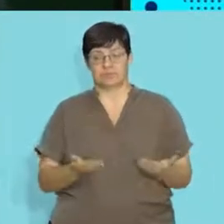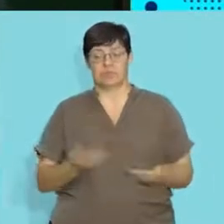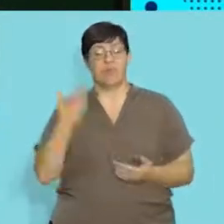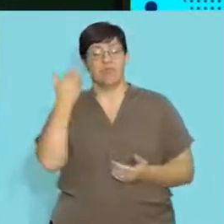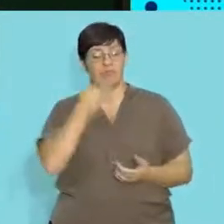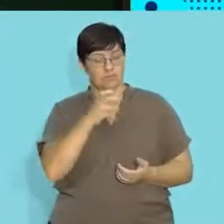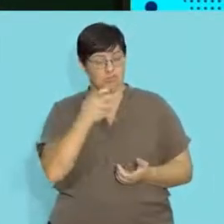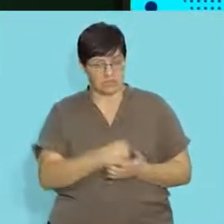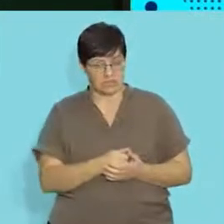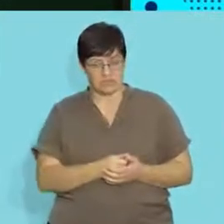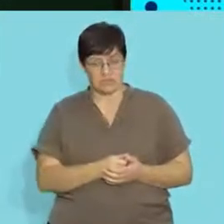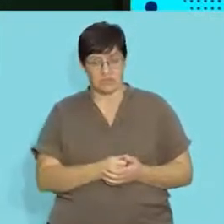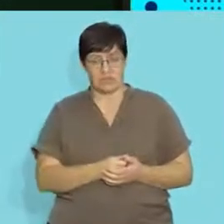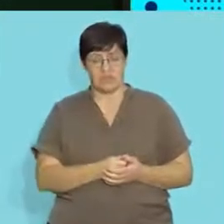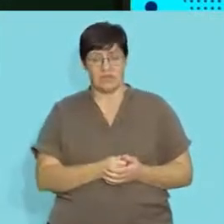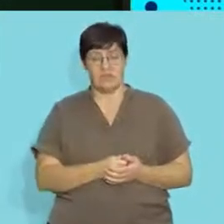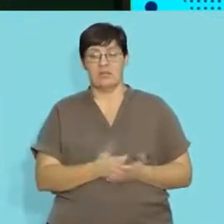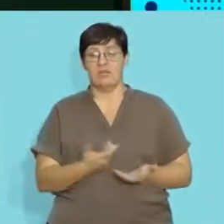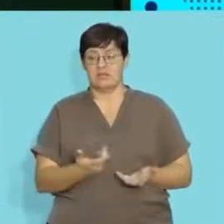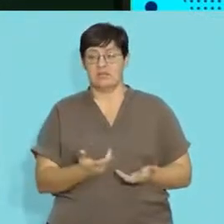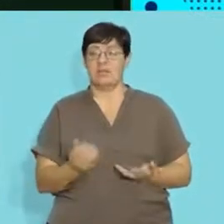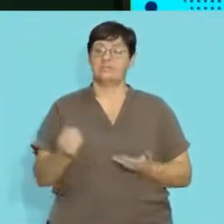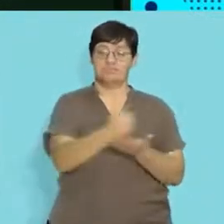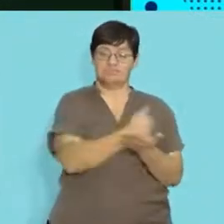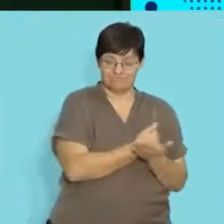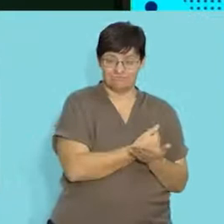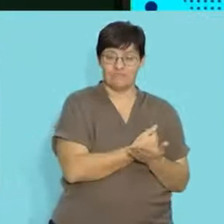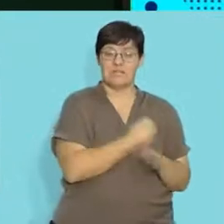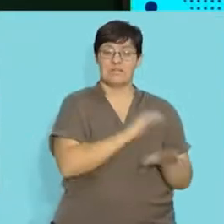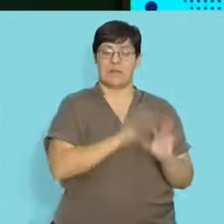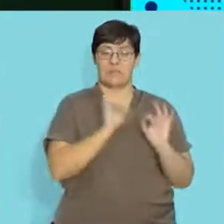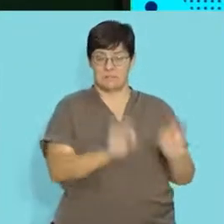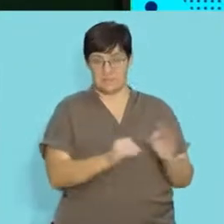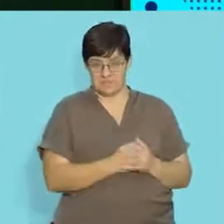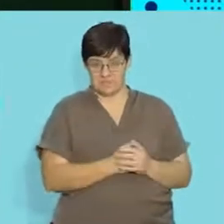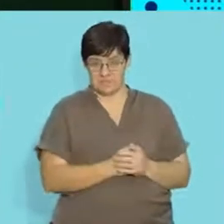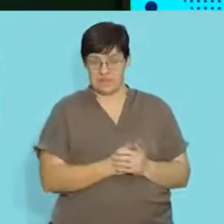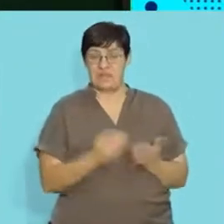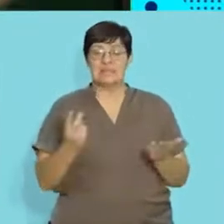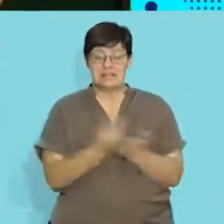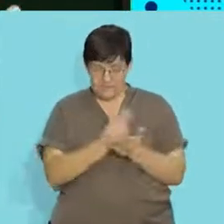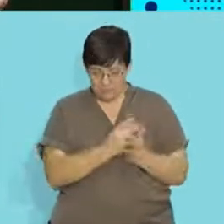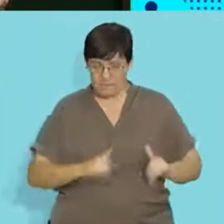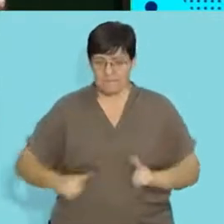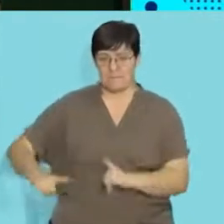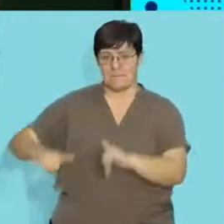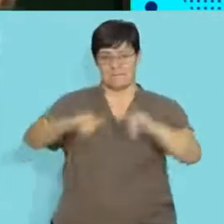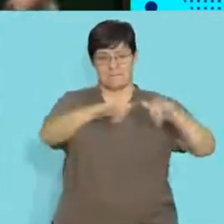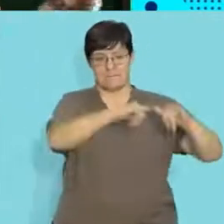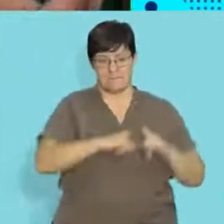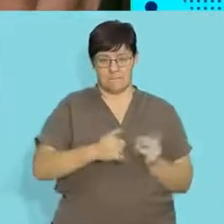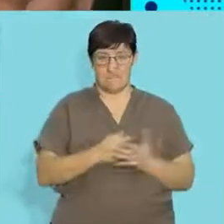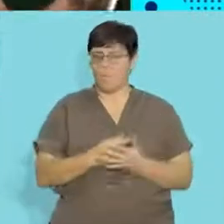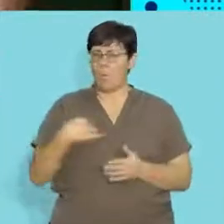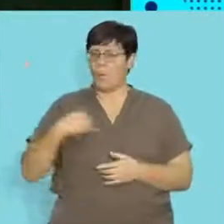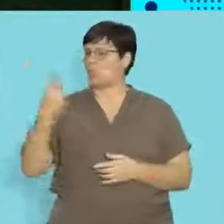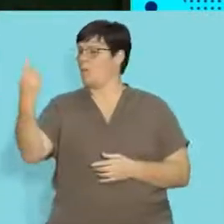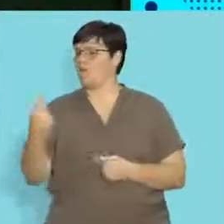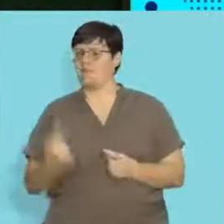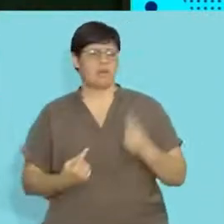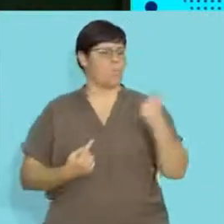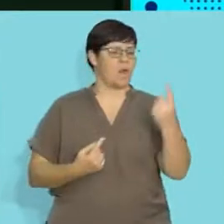producing fruit that can be, again as I mentioned, that can be harvested at the right time, simultaneously, because you now want to harvest a whole